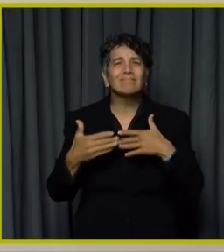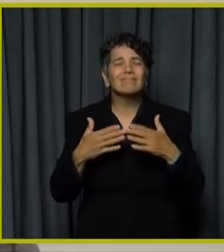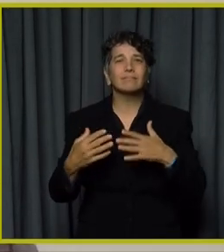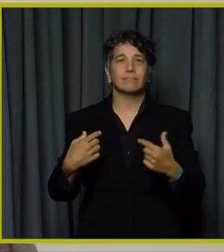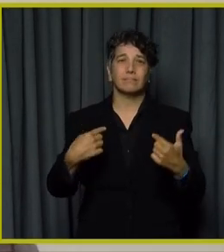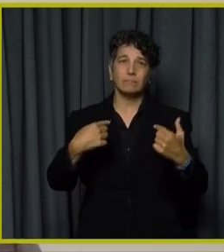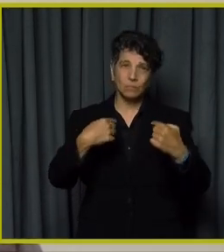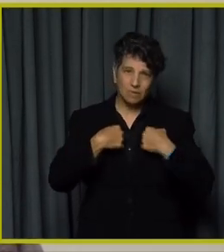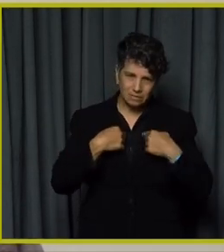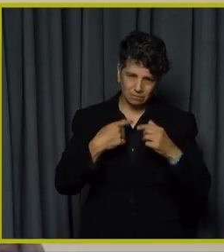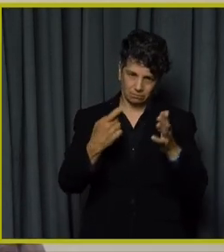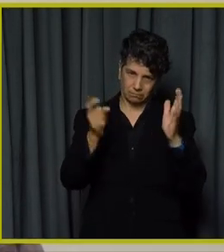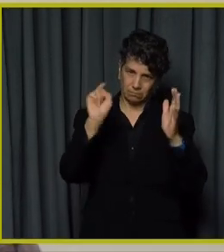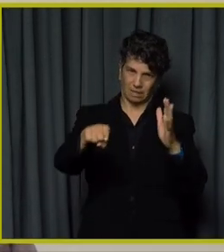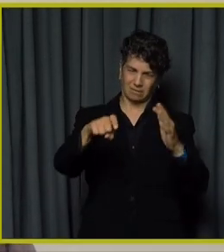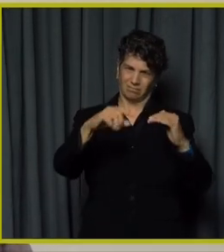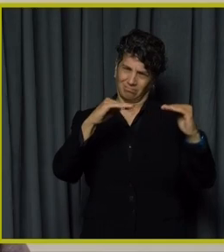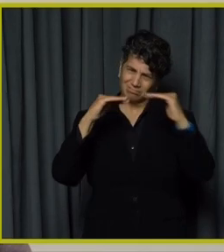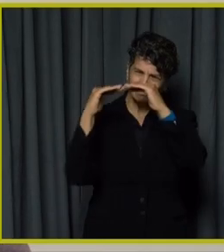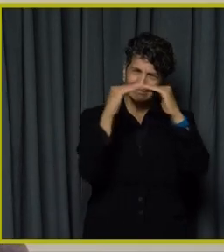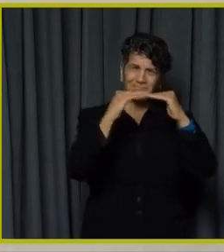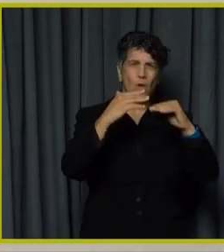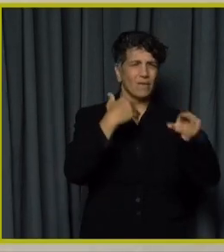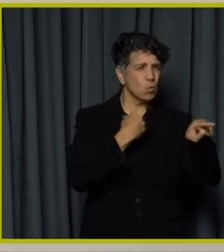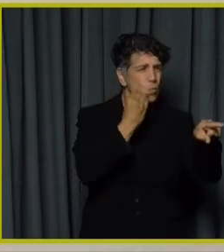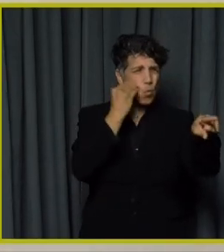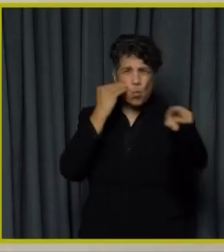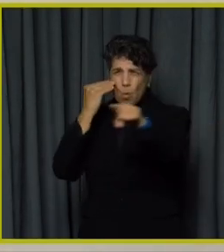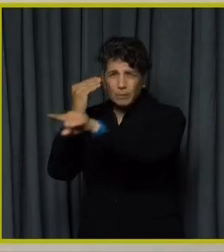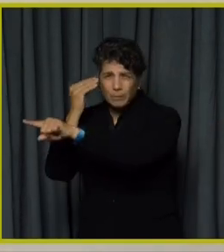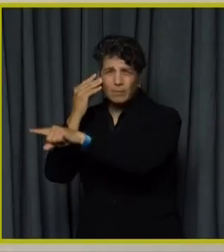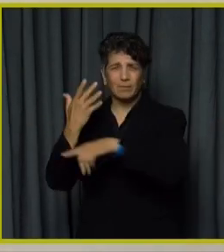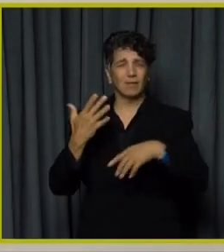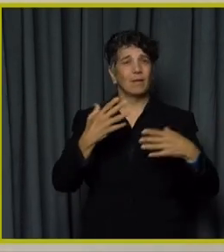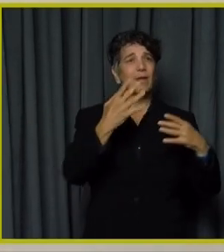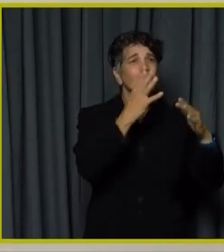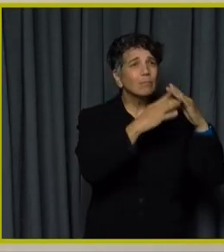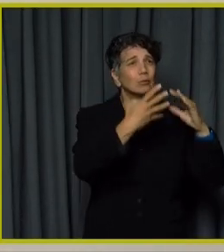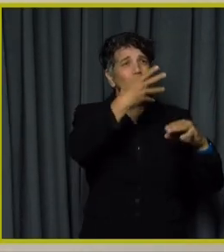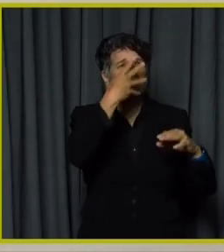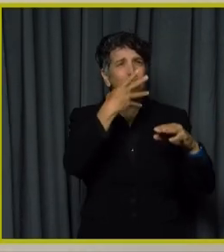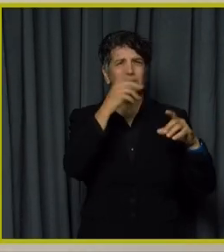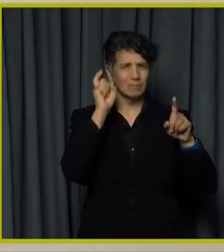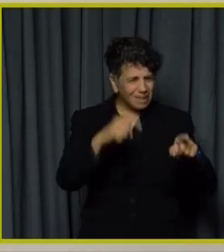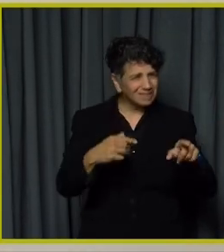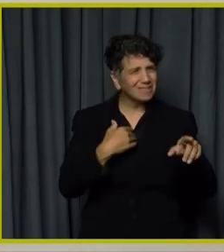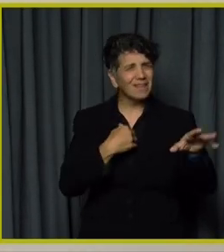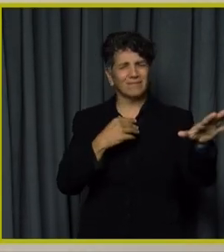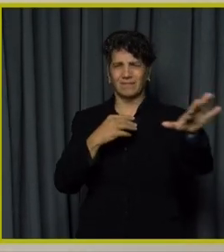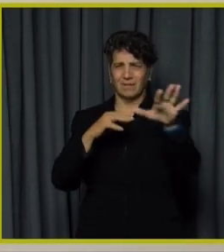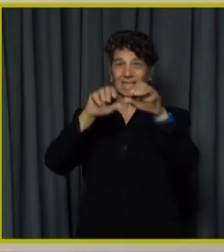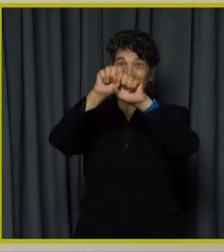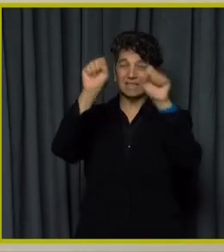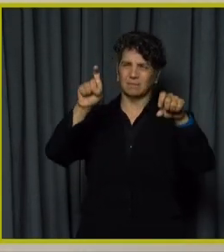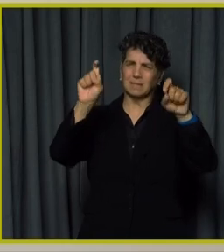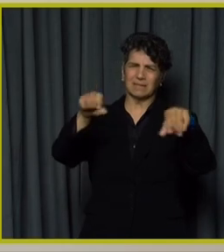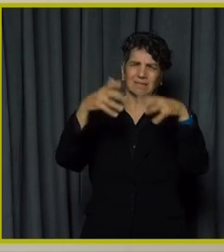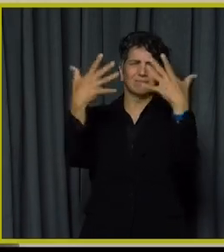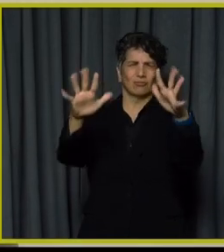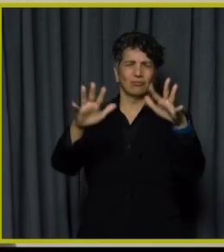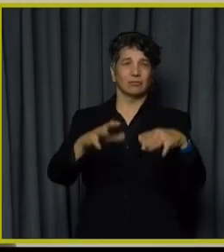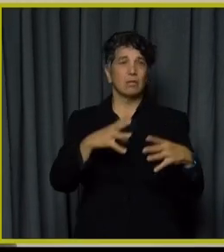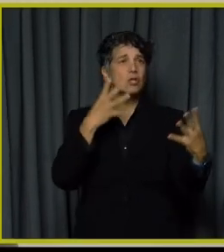all, a just immigration system, an end to incarceration, deportation, and